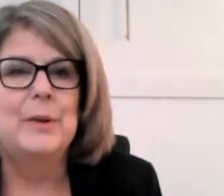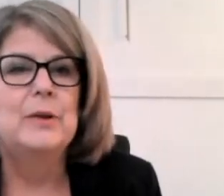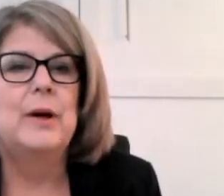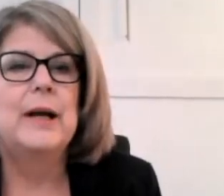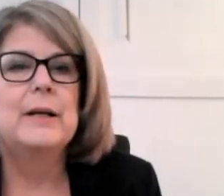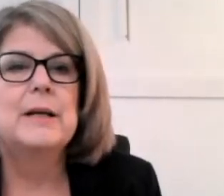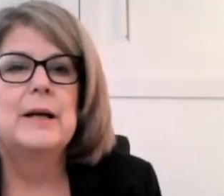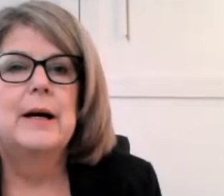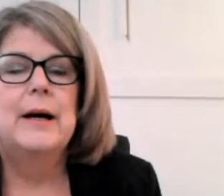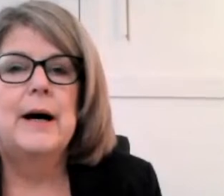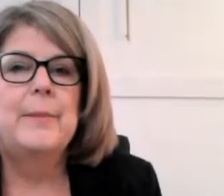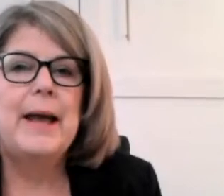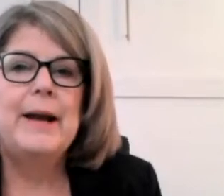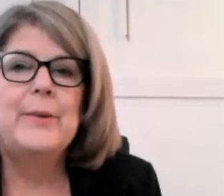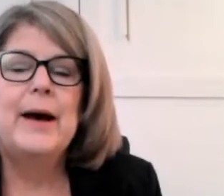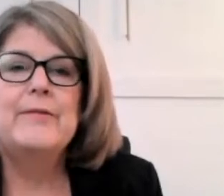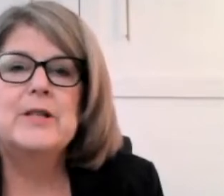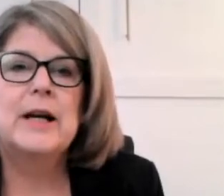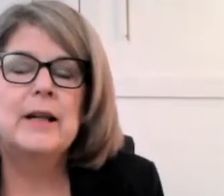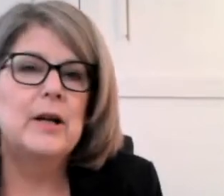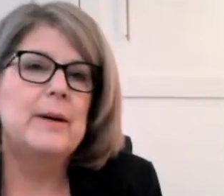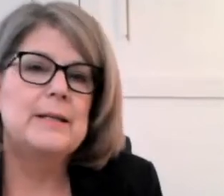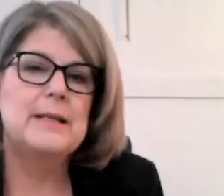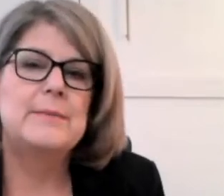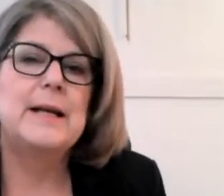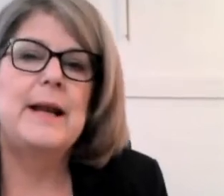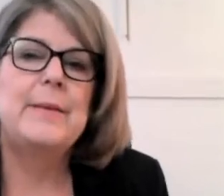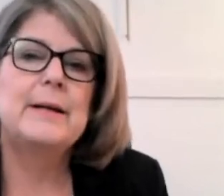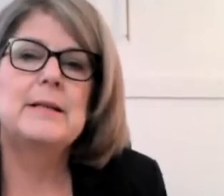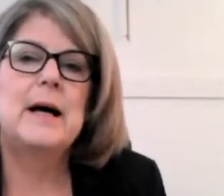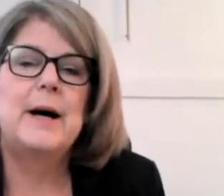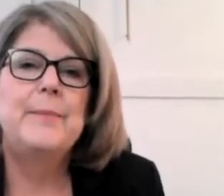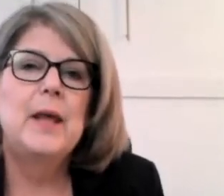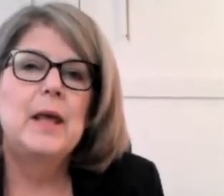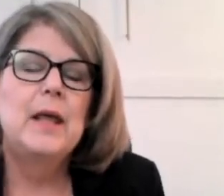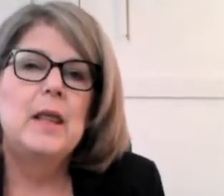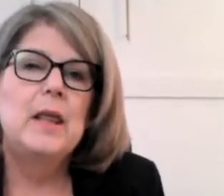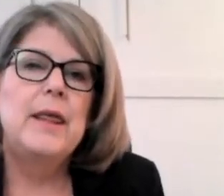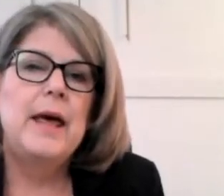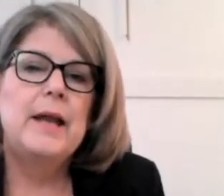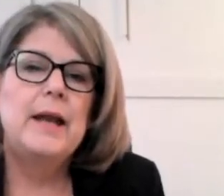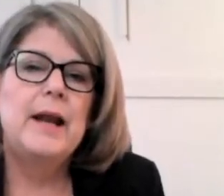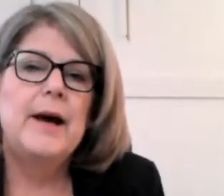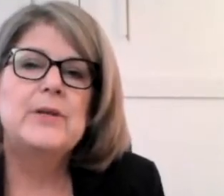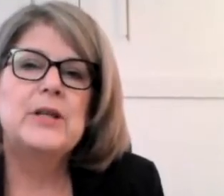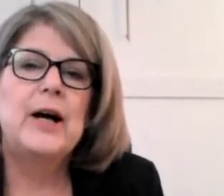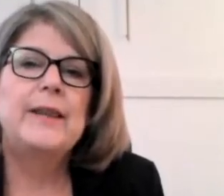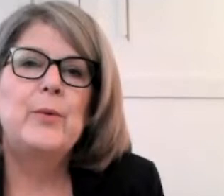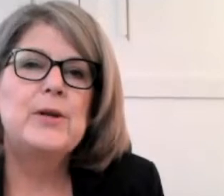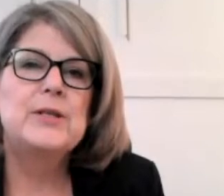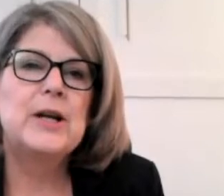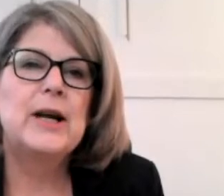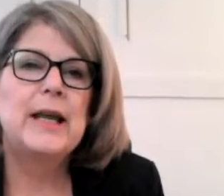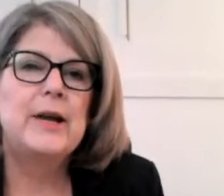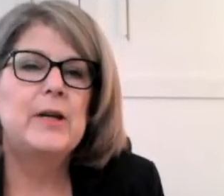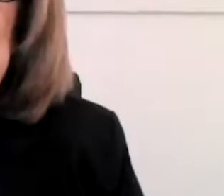job, right? And I know when I first started learning about systems dynamics, that I was taught that